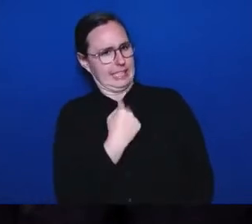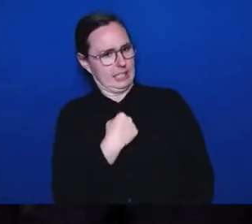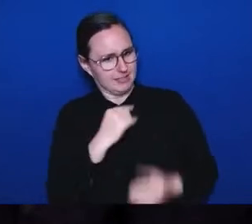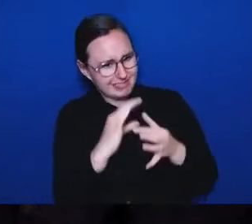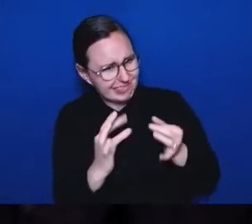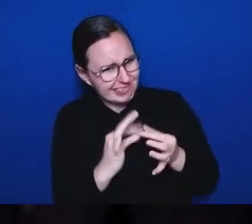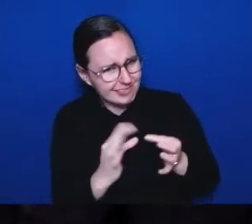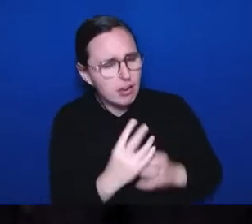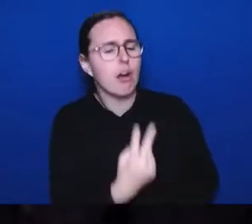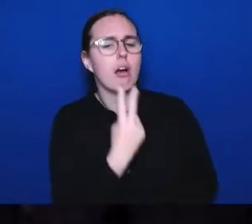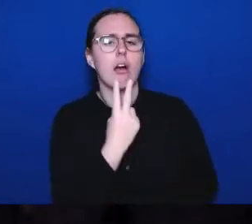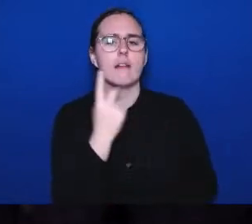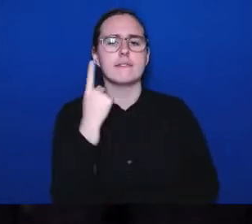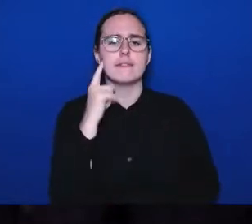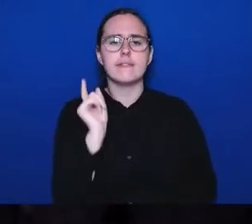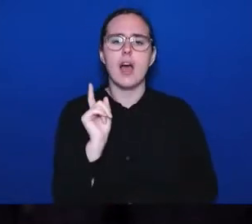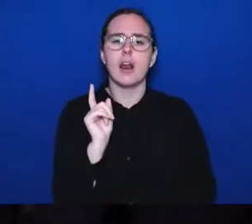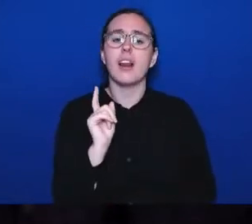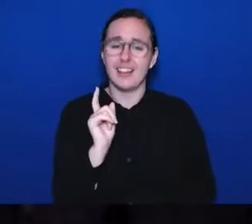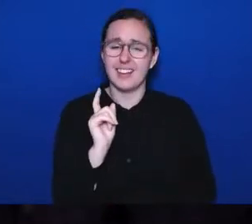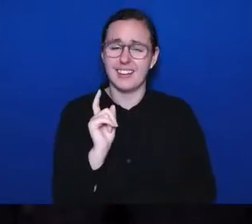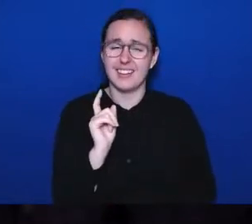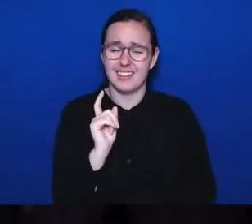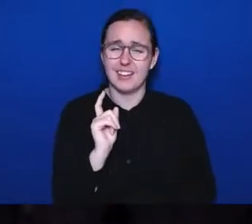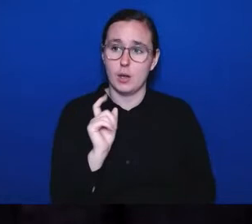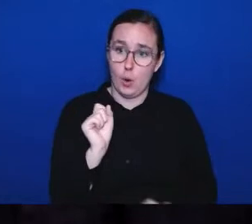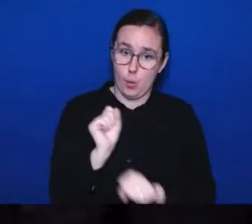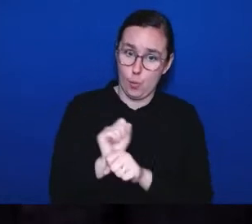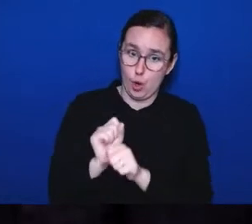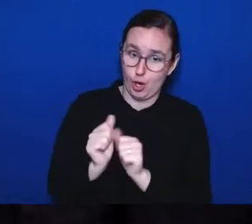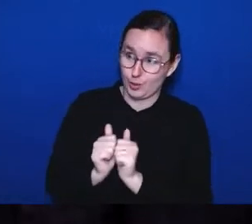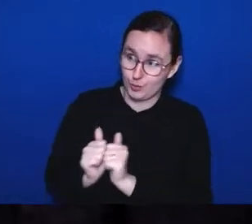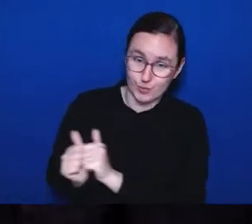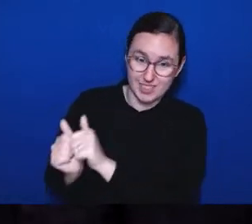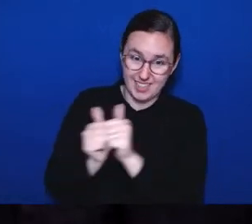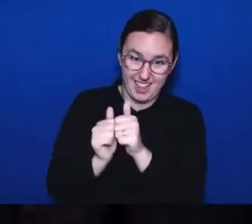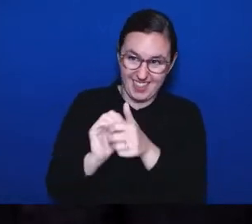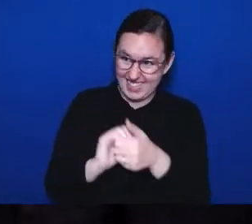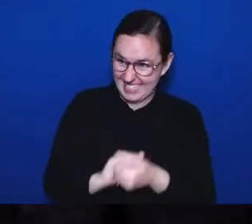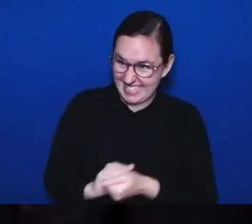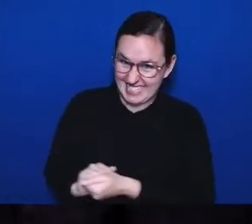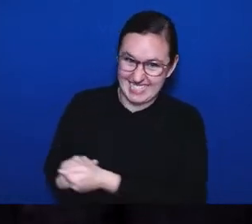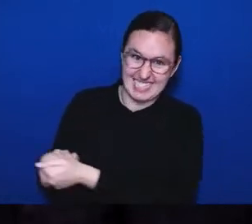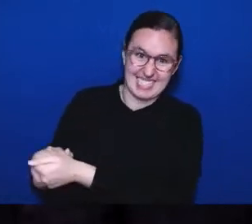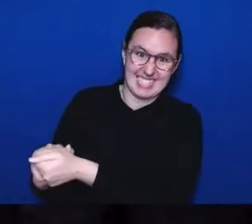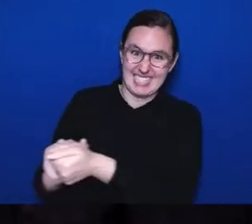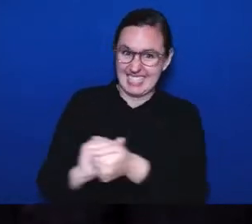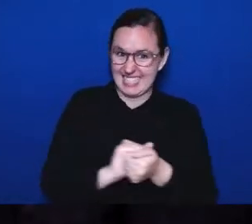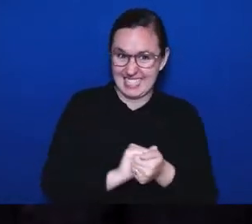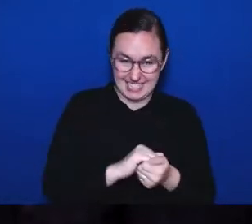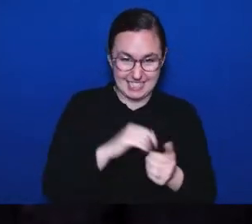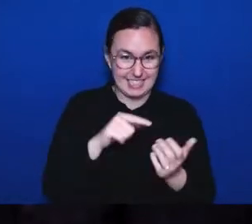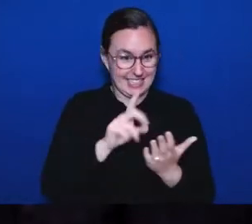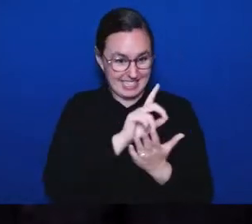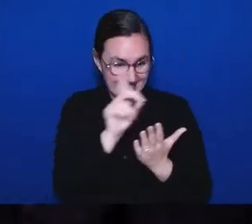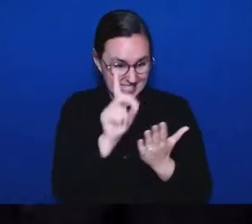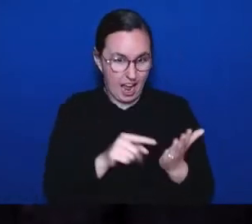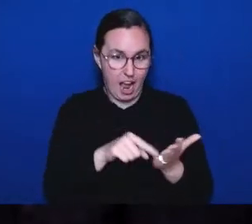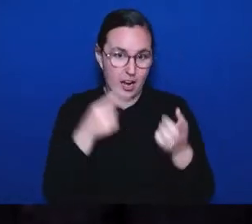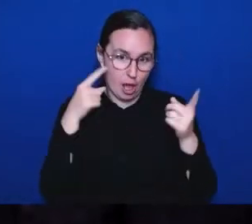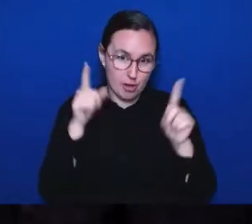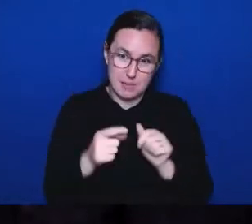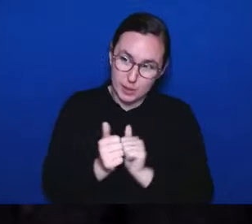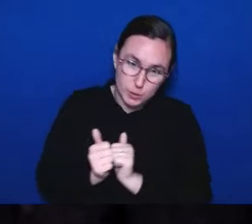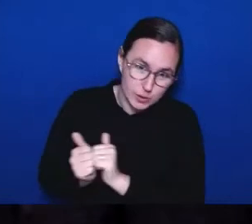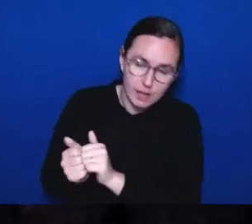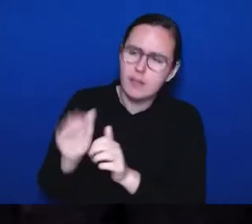from the physicians on the ground. They've been telling us what they need to be able to serve their patients better. And I truly believe that this is the